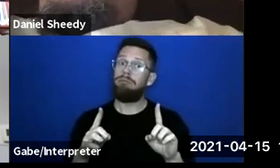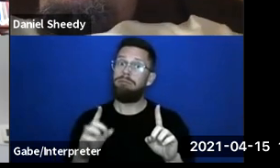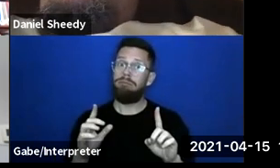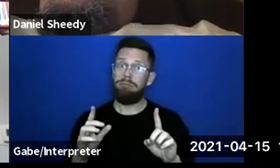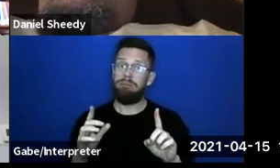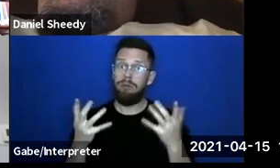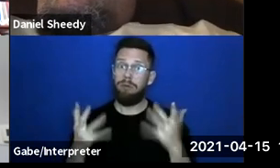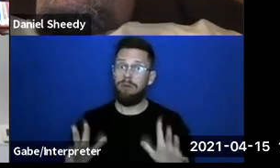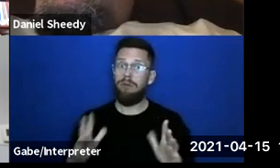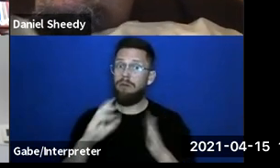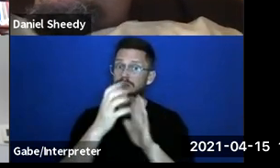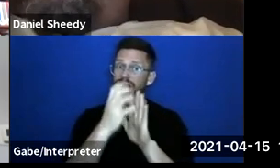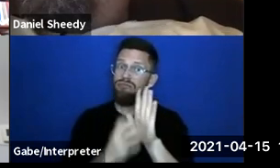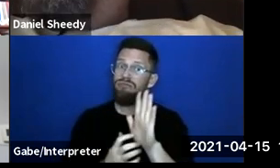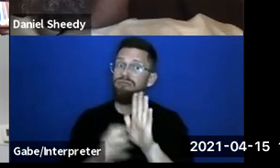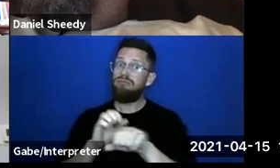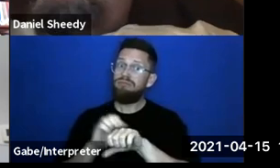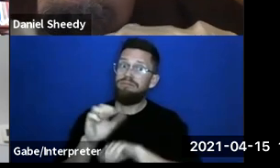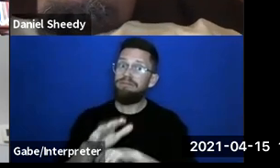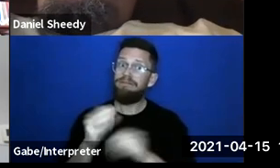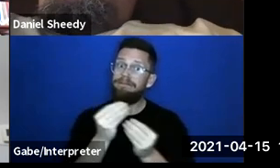Great. Thank you,